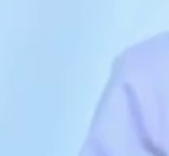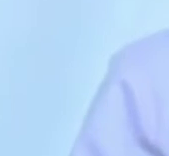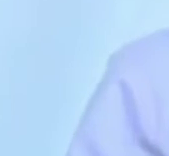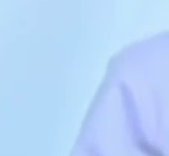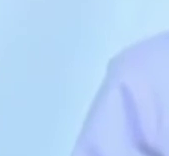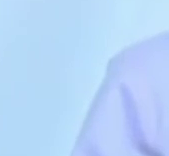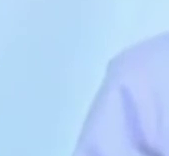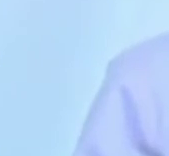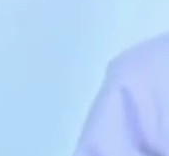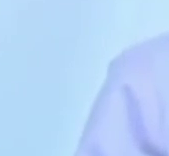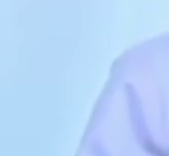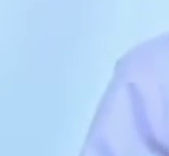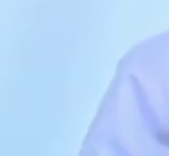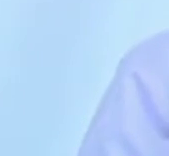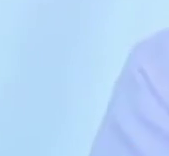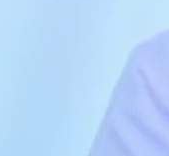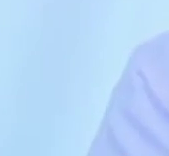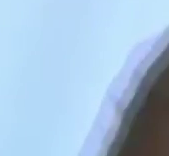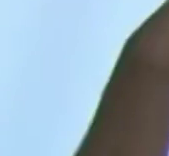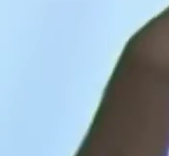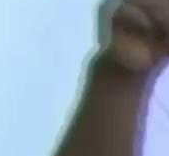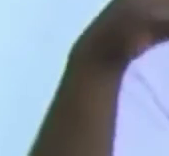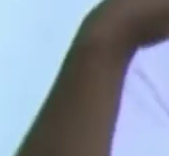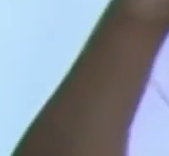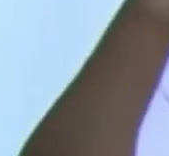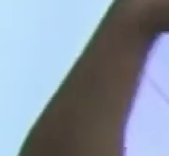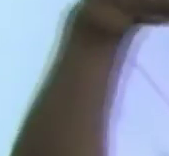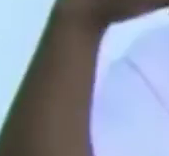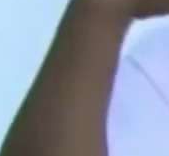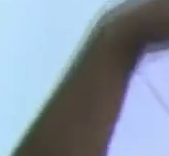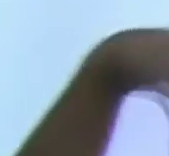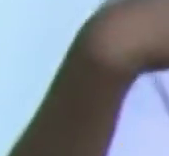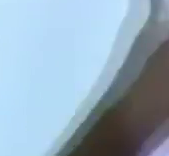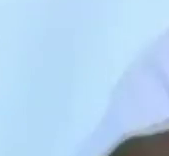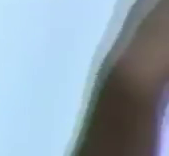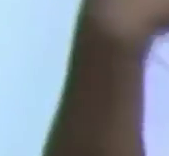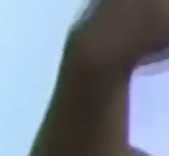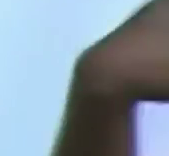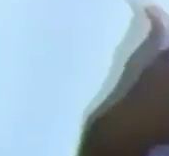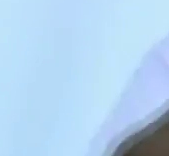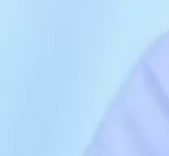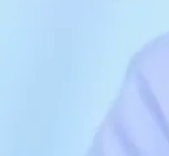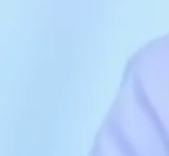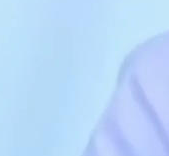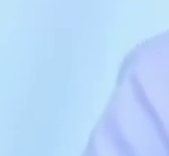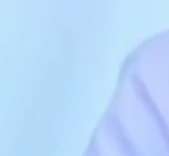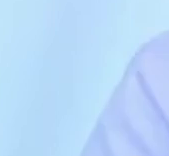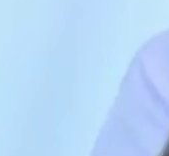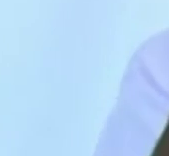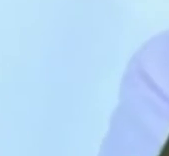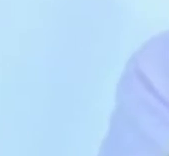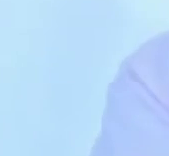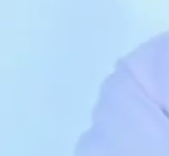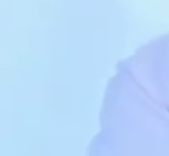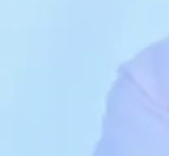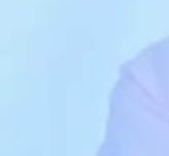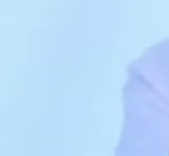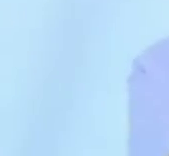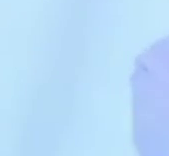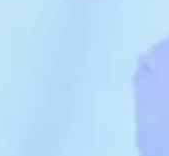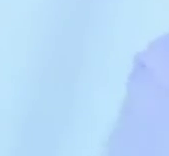As I have continuously told you in my daily briefings, this disease is a pandemic.